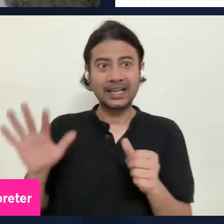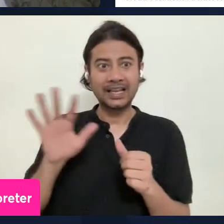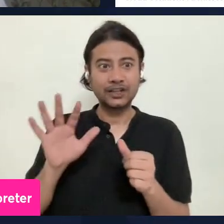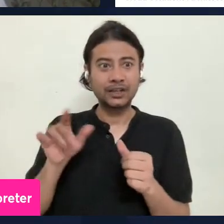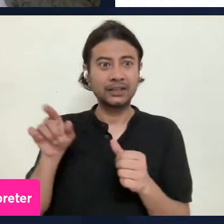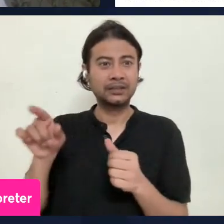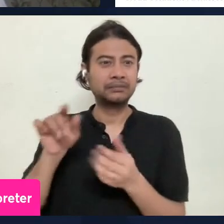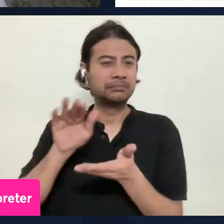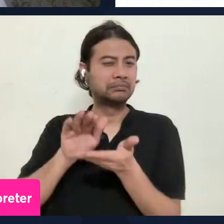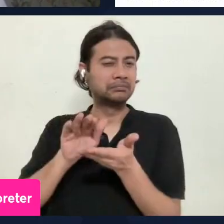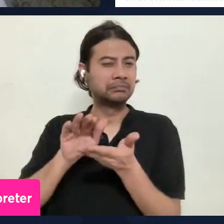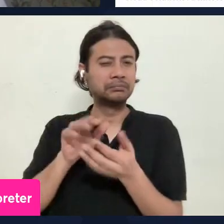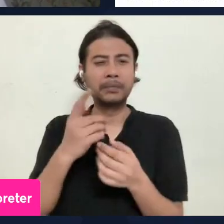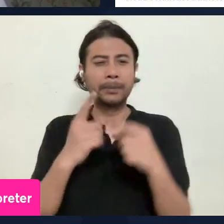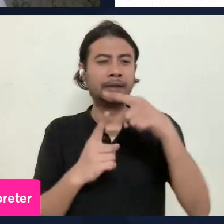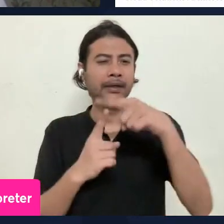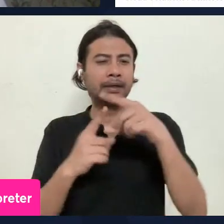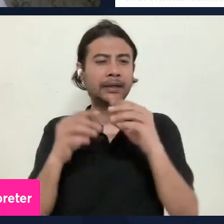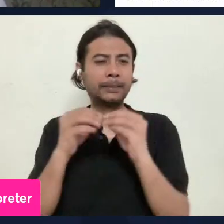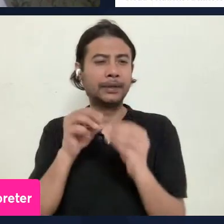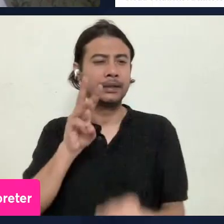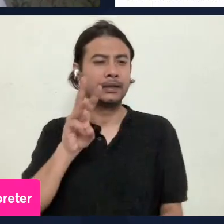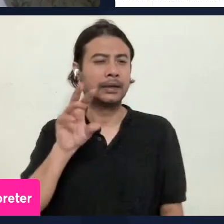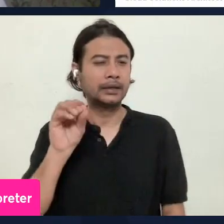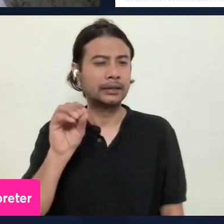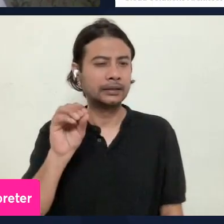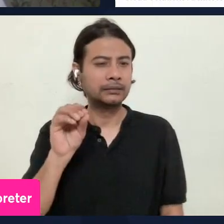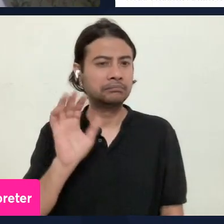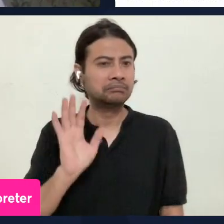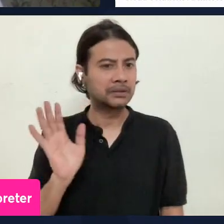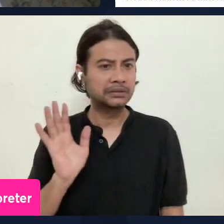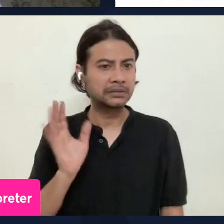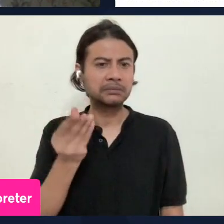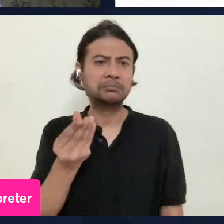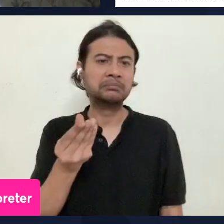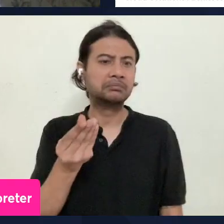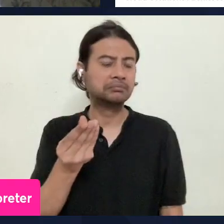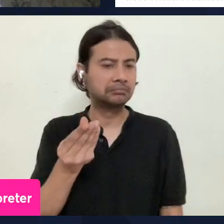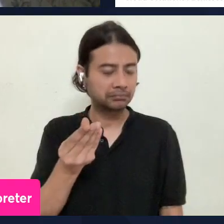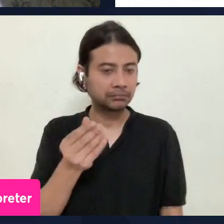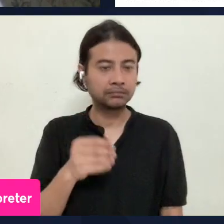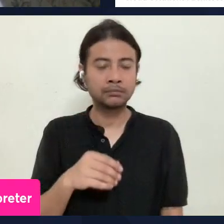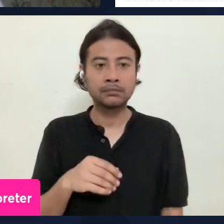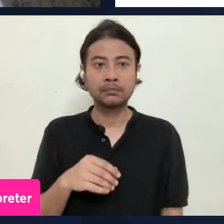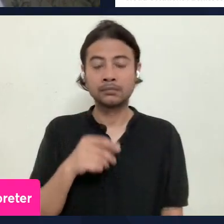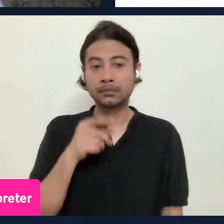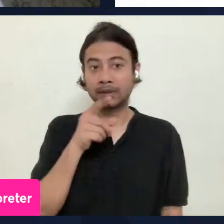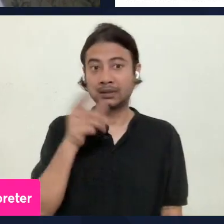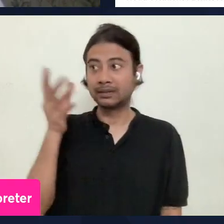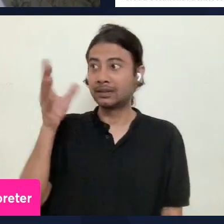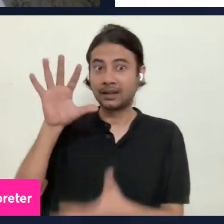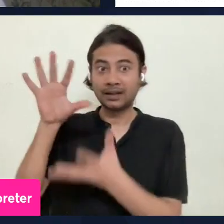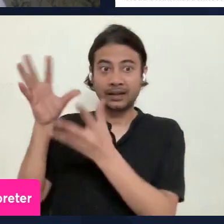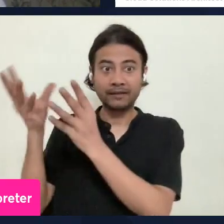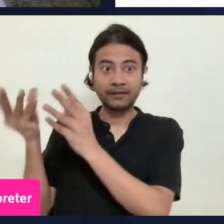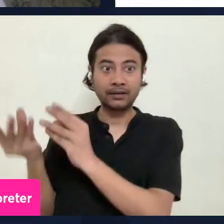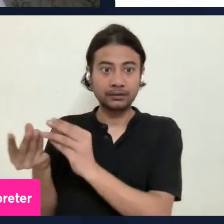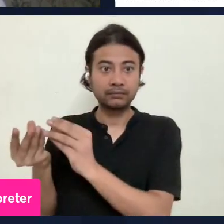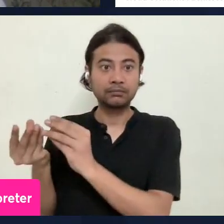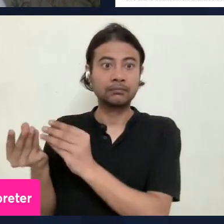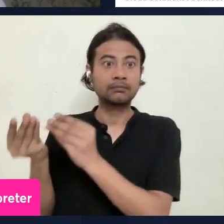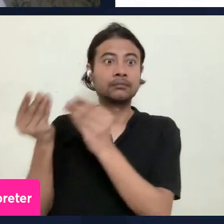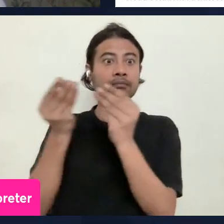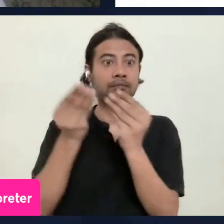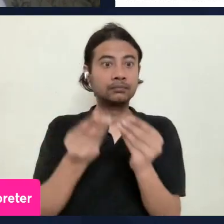about 30 terabytes, which is not that much data. And the only way they could move that data, maintain